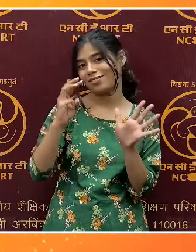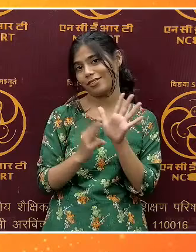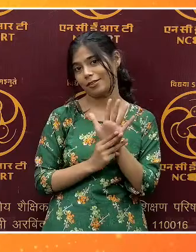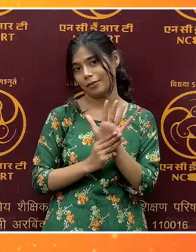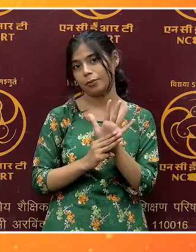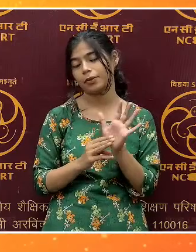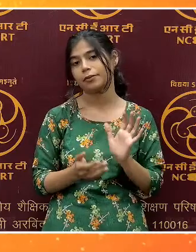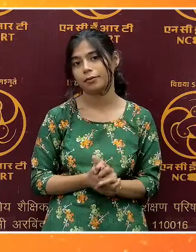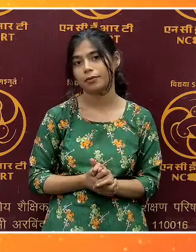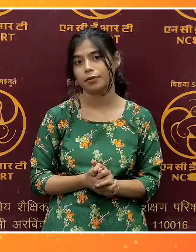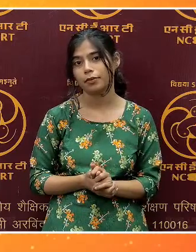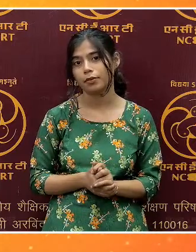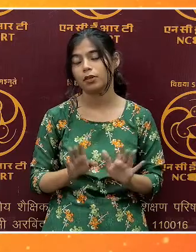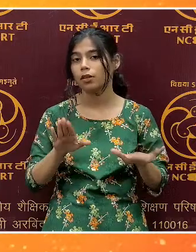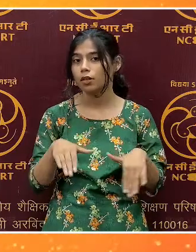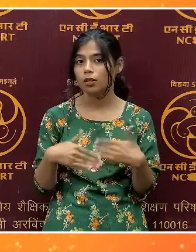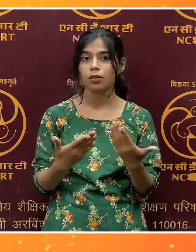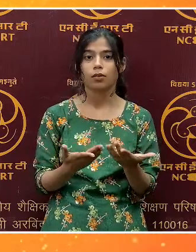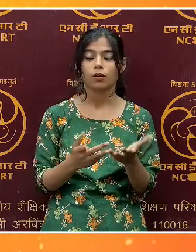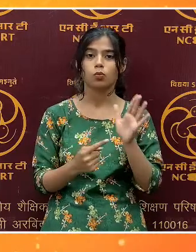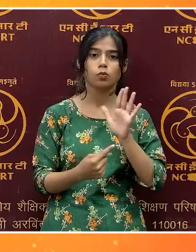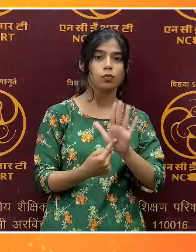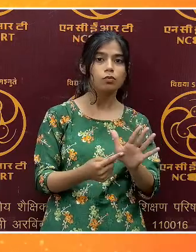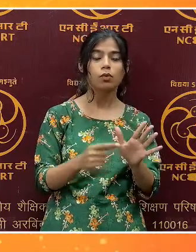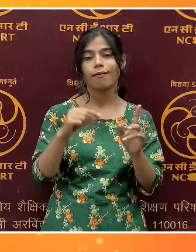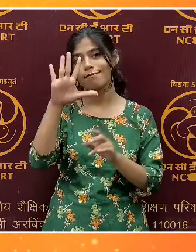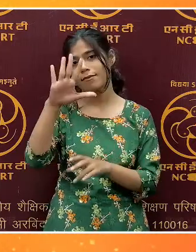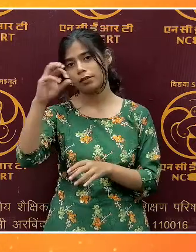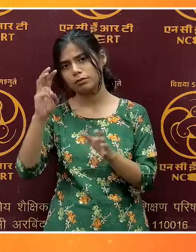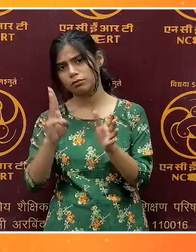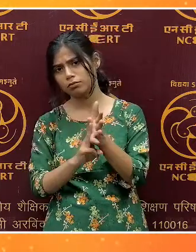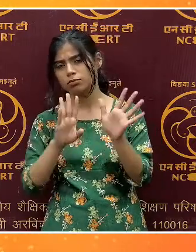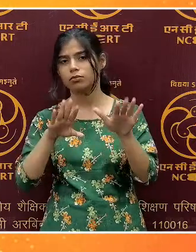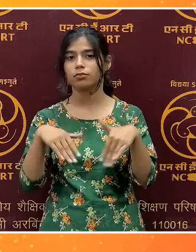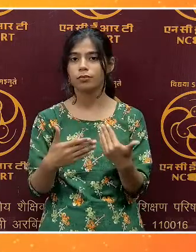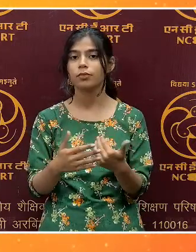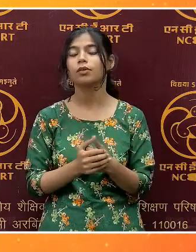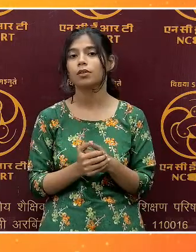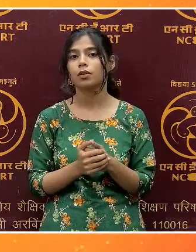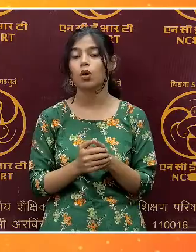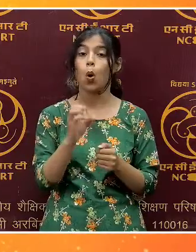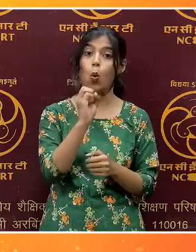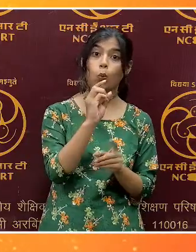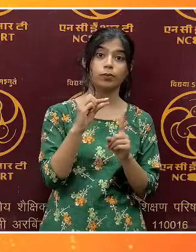centimeter. 500 meter will be represented by 5 centimeter. Then OP